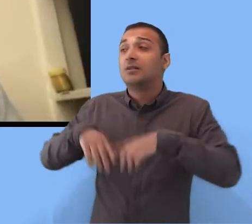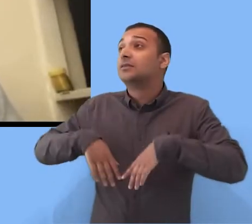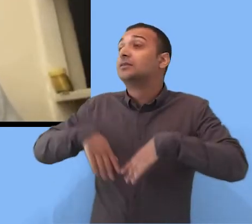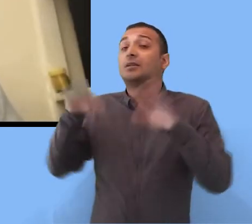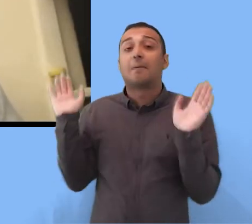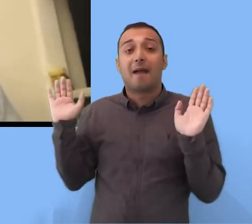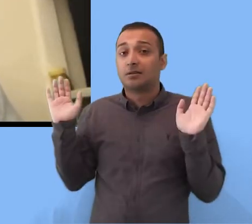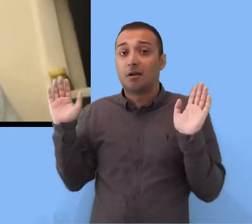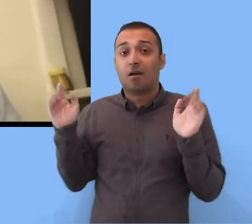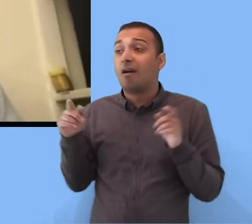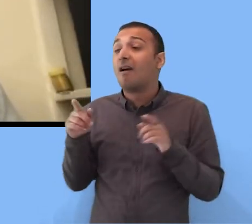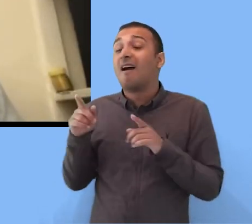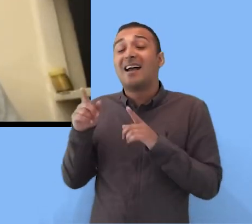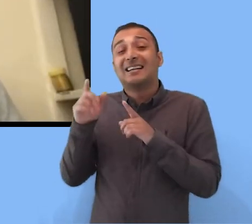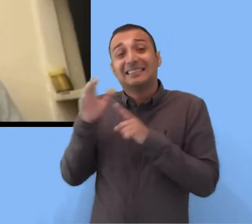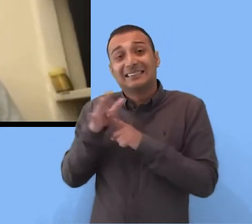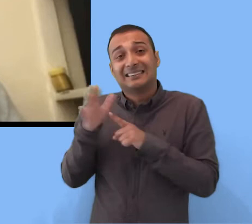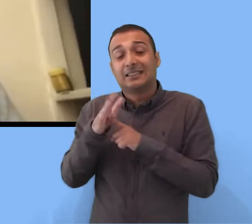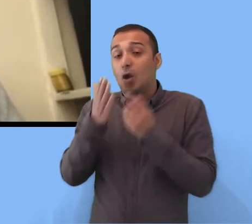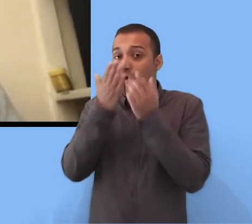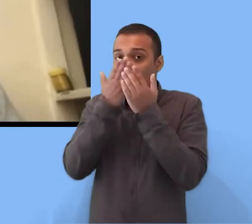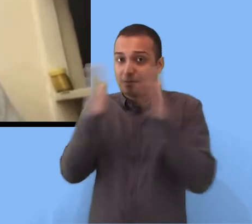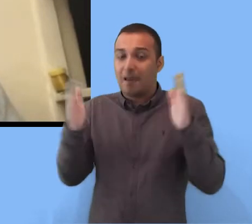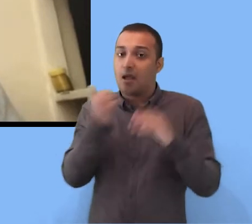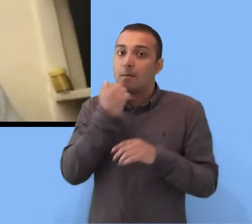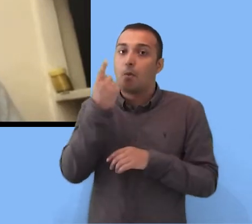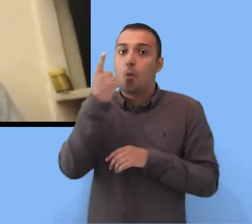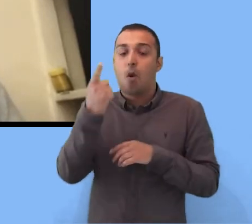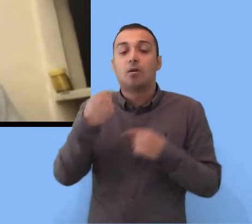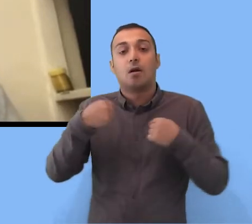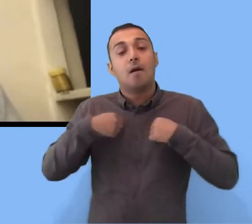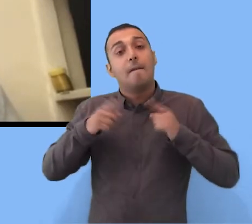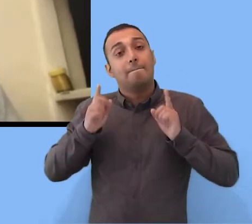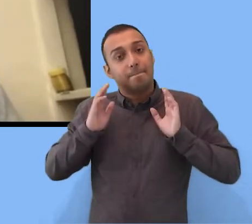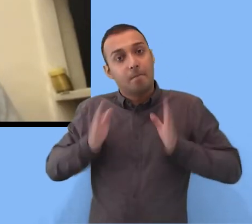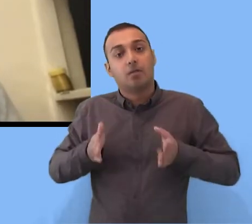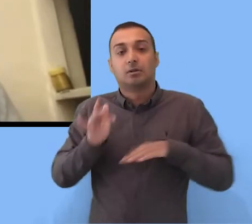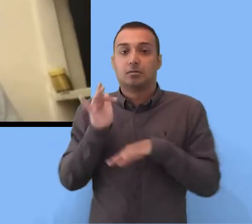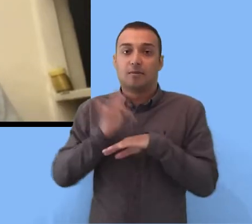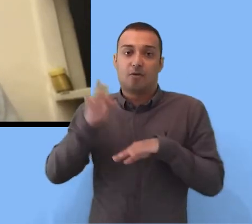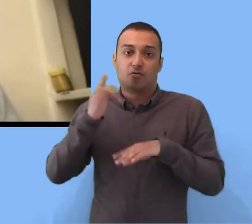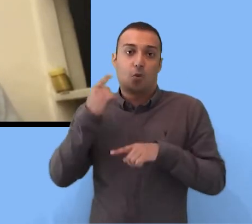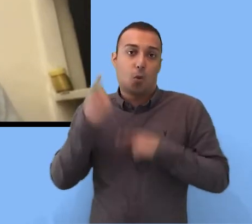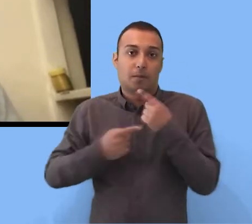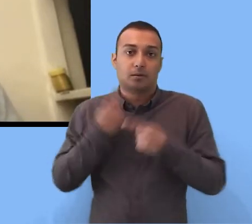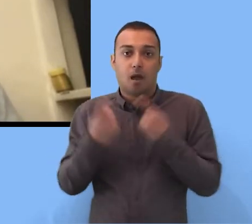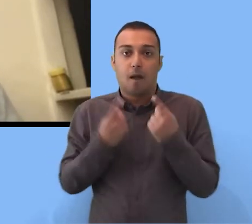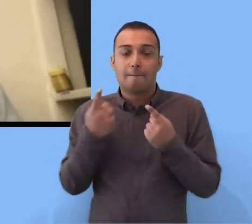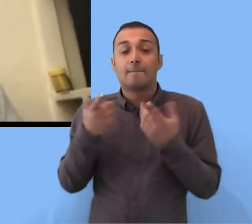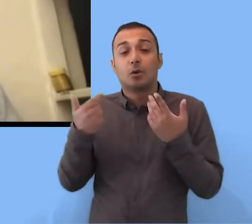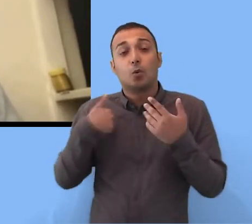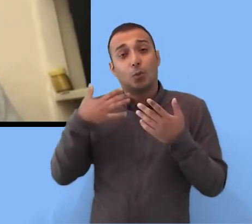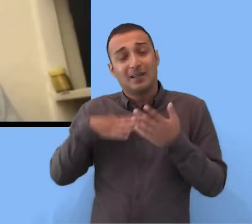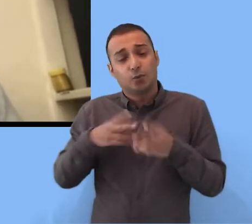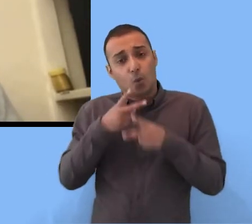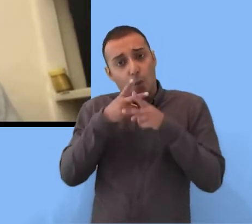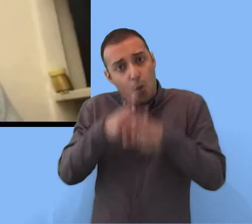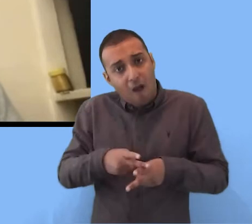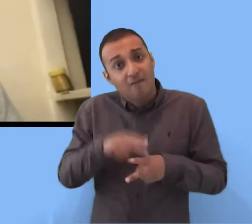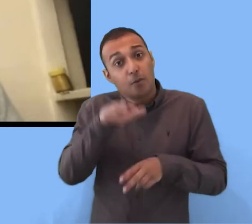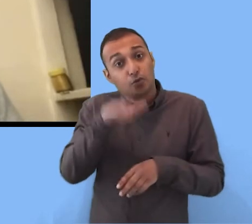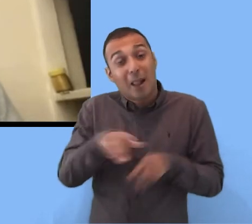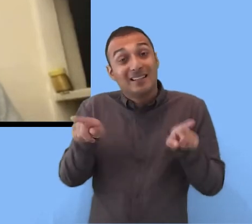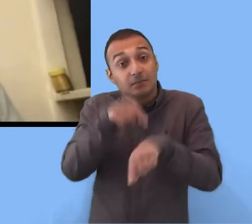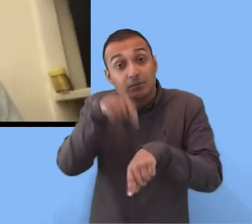at all times, and care for their child, care for the child, and care for the parents also,